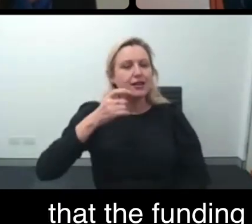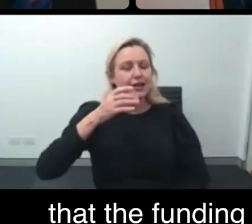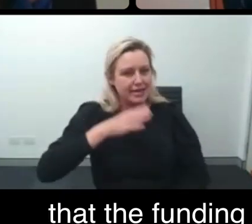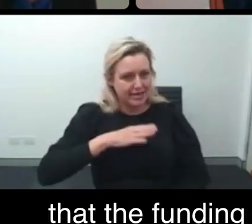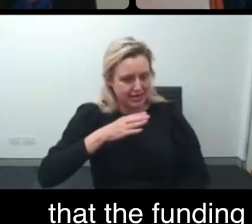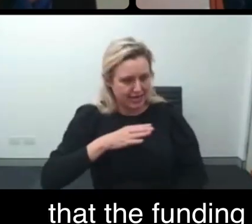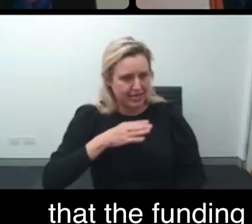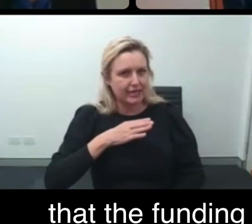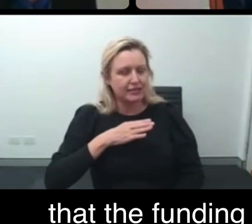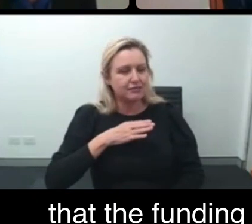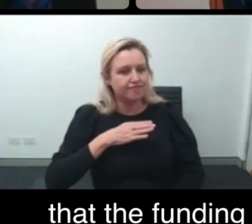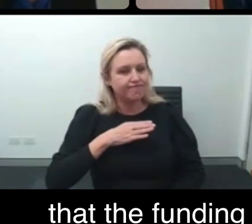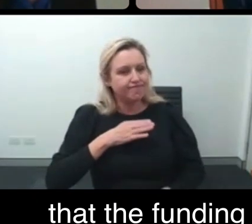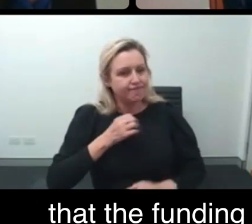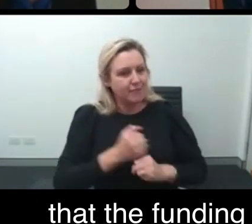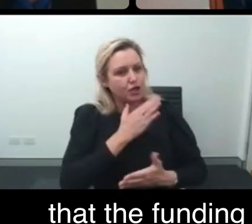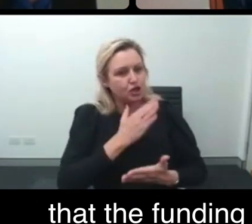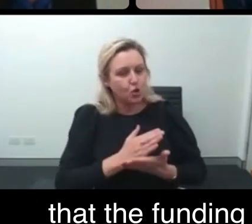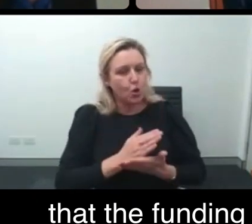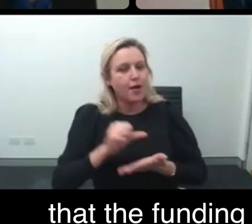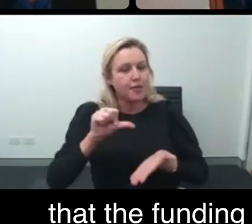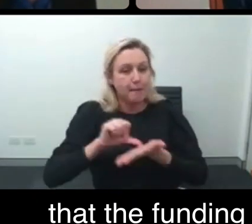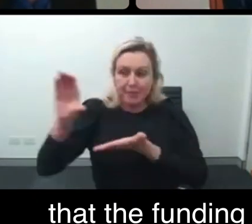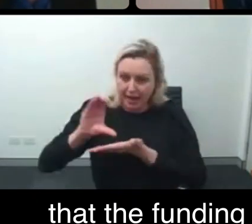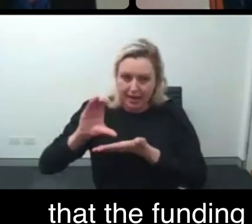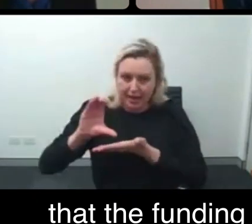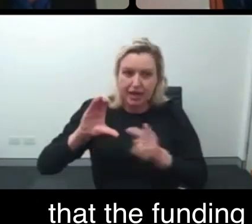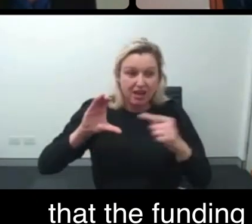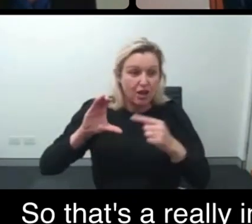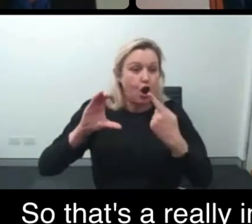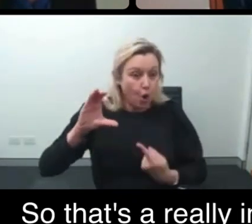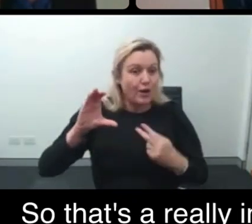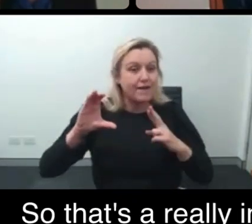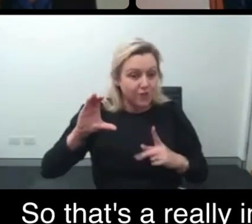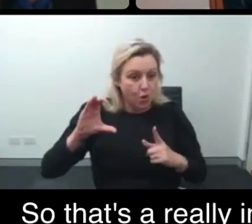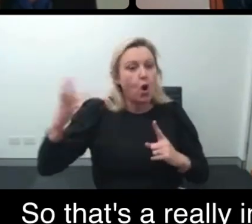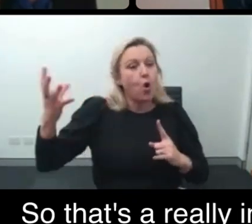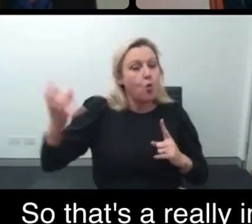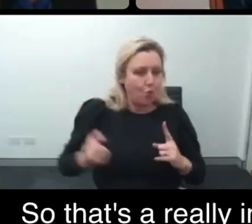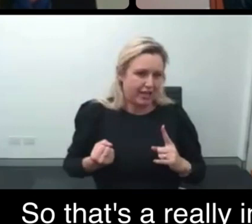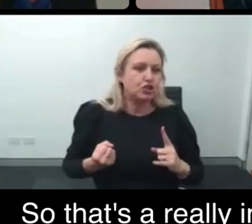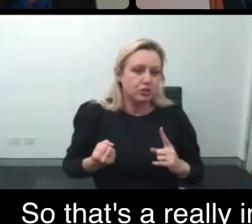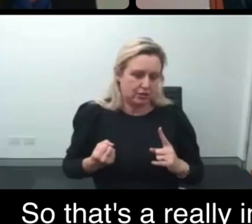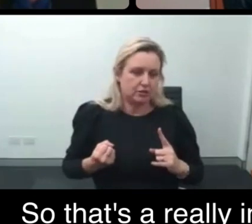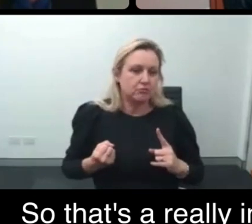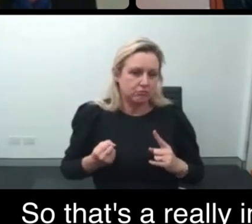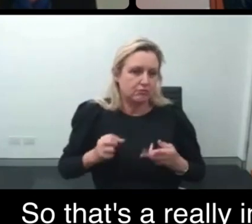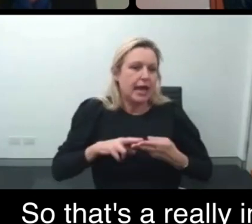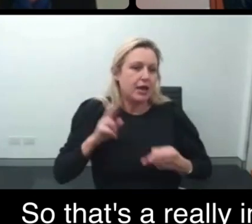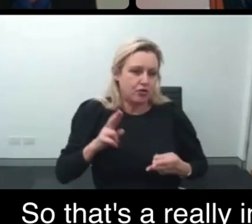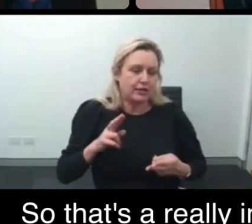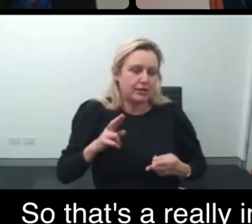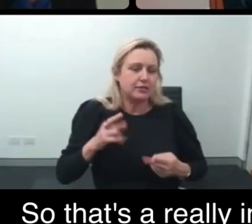was spent on award wages, well, on wages. So that's really